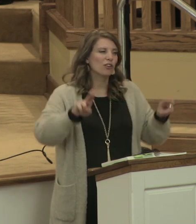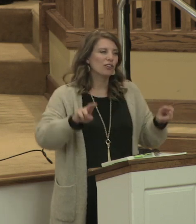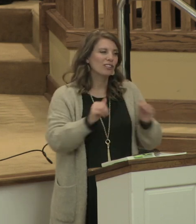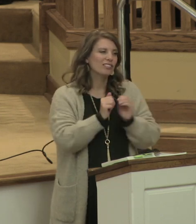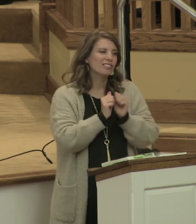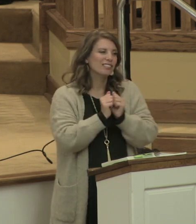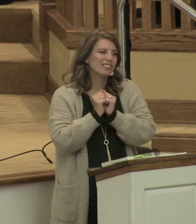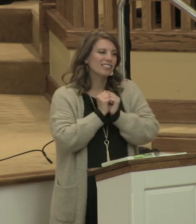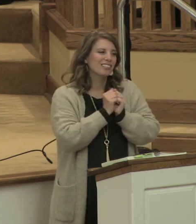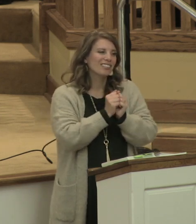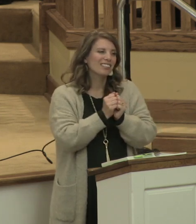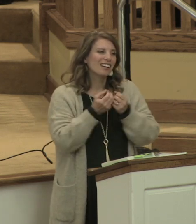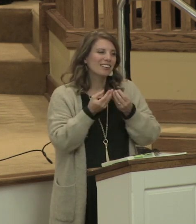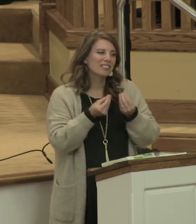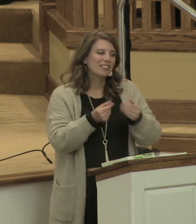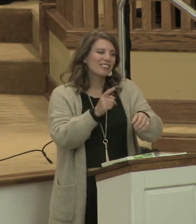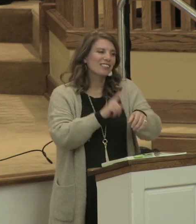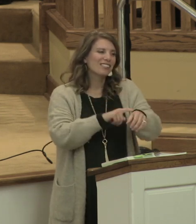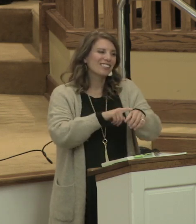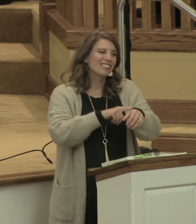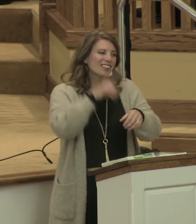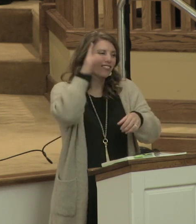Yes.